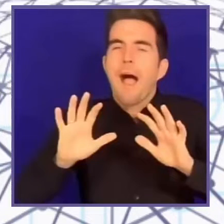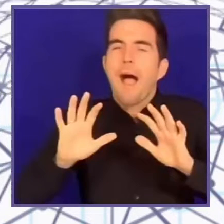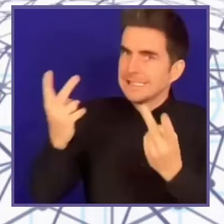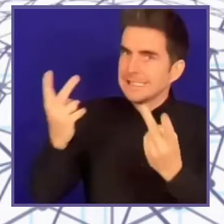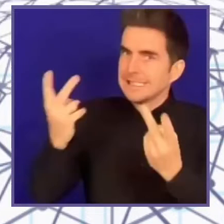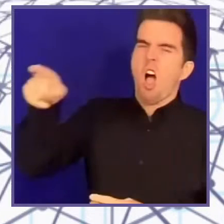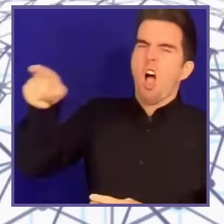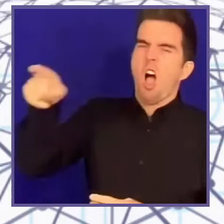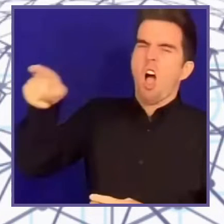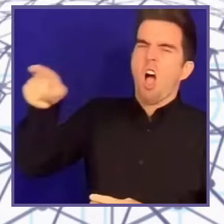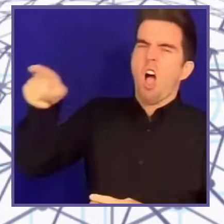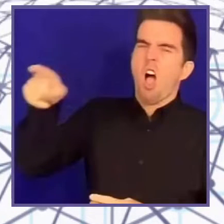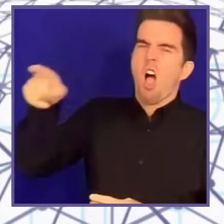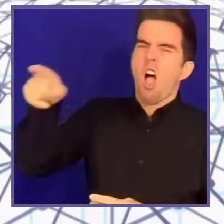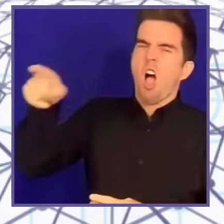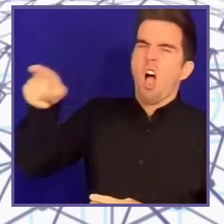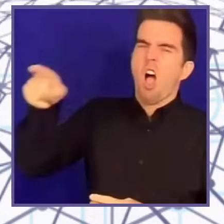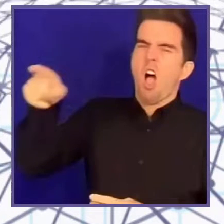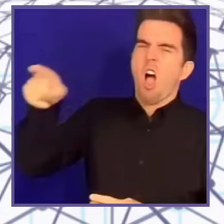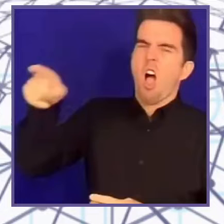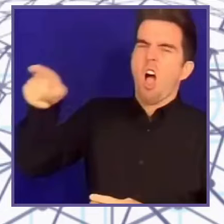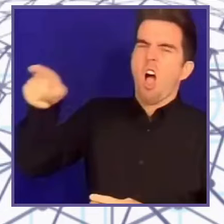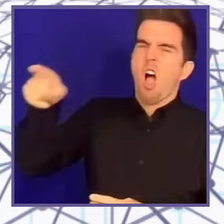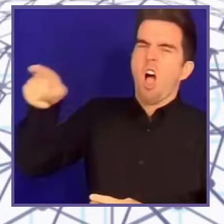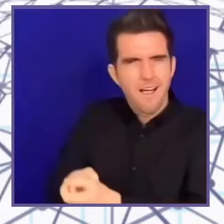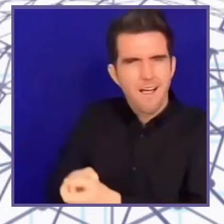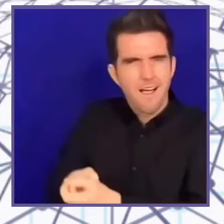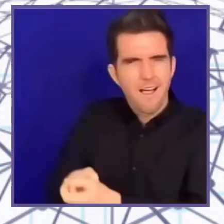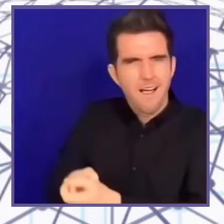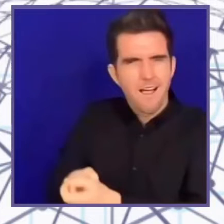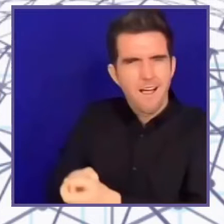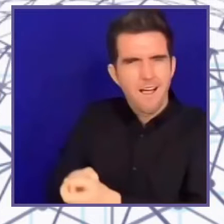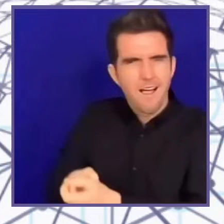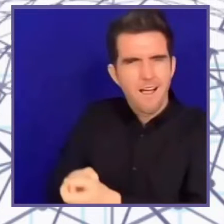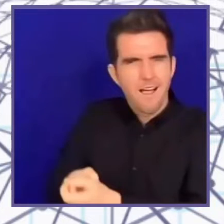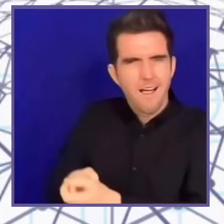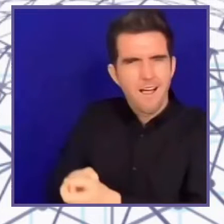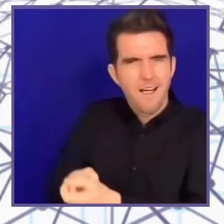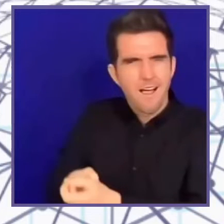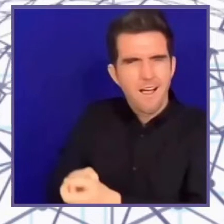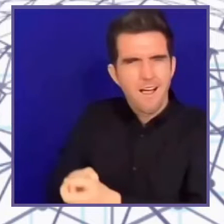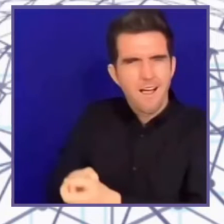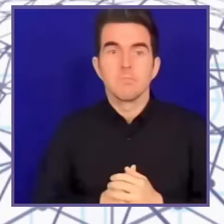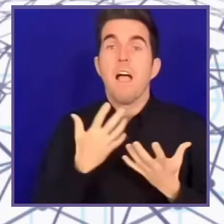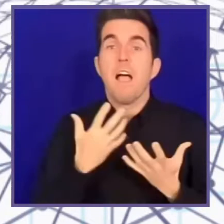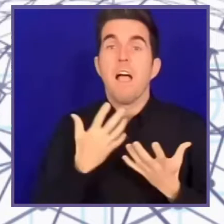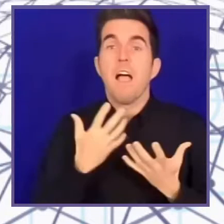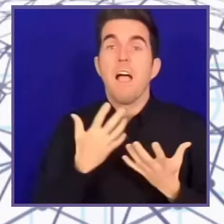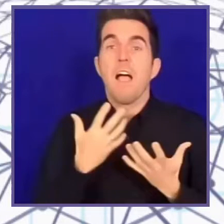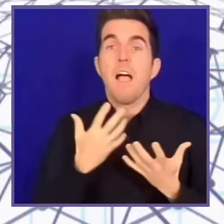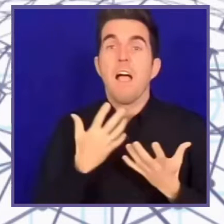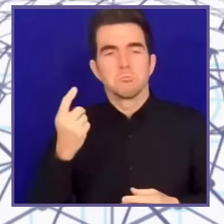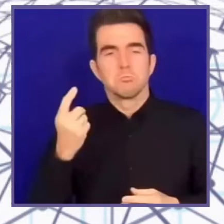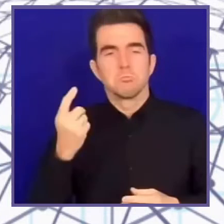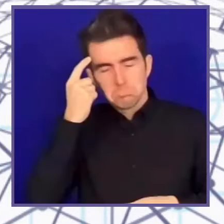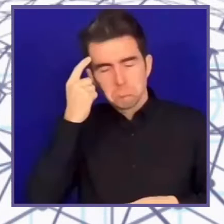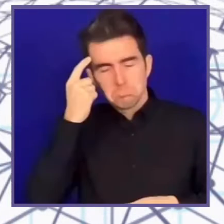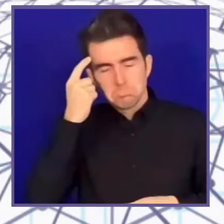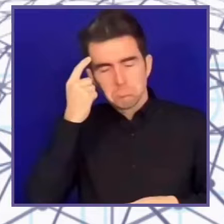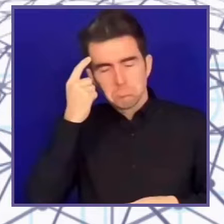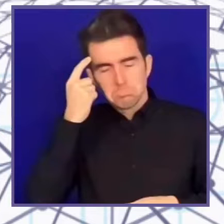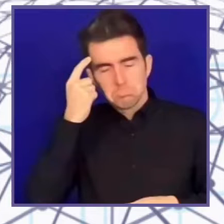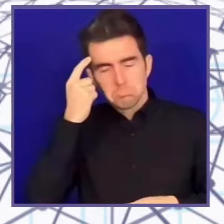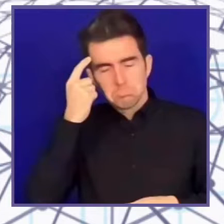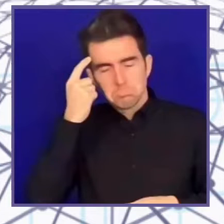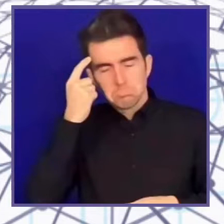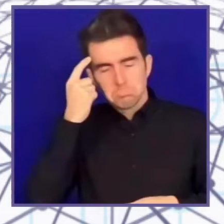at R2D2 and NCAT IITM. And we now have, several